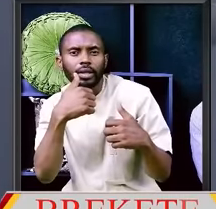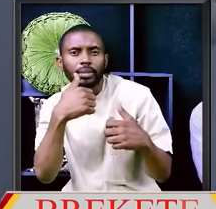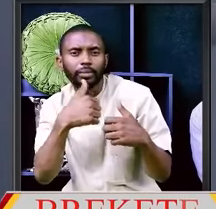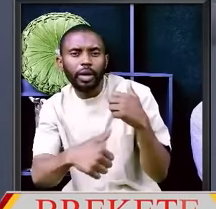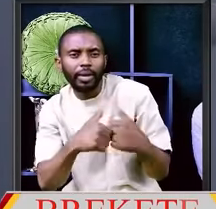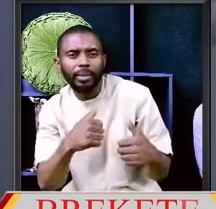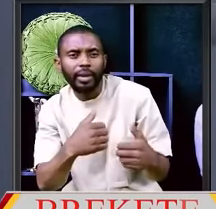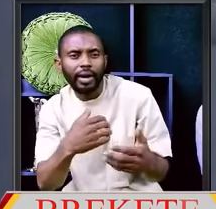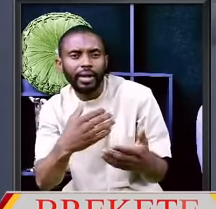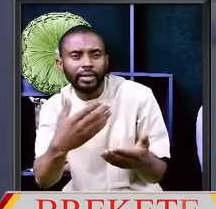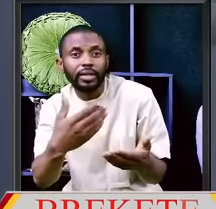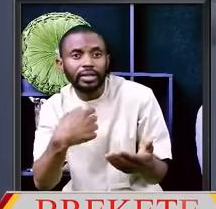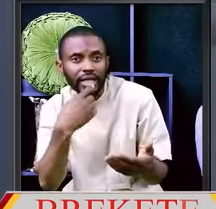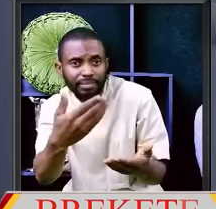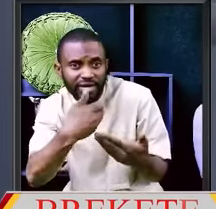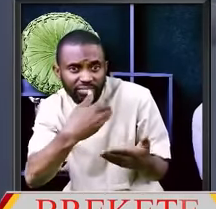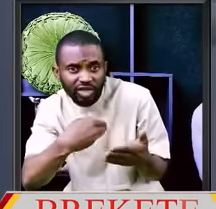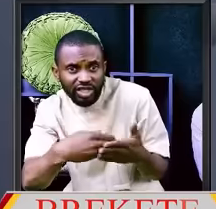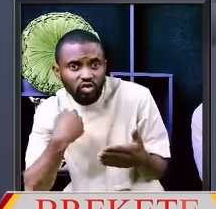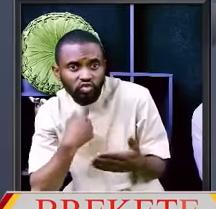settle our guy. Yes.